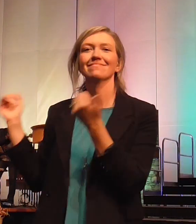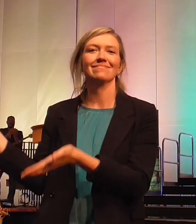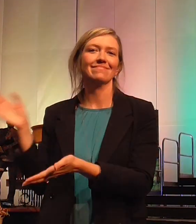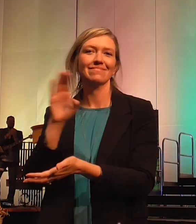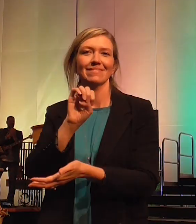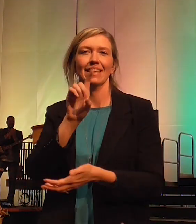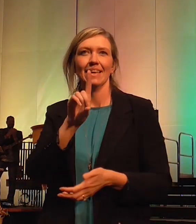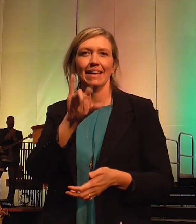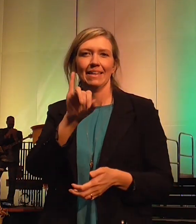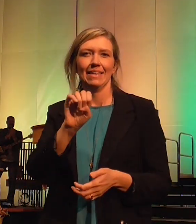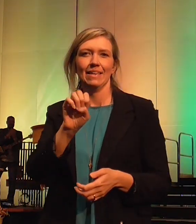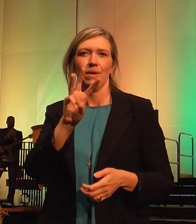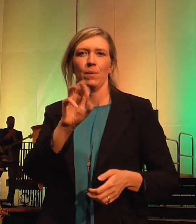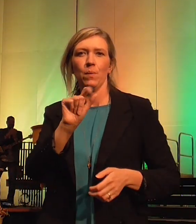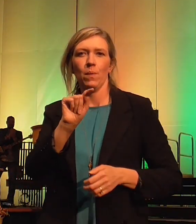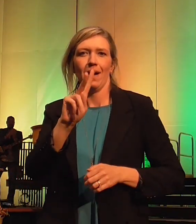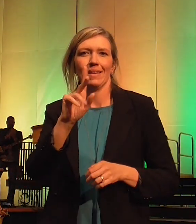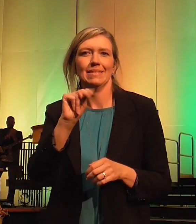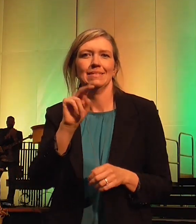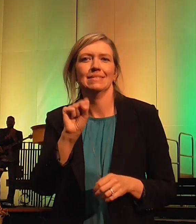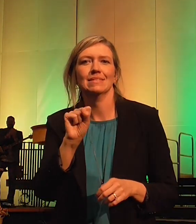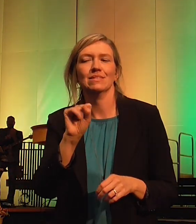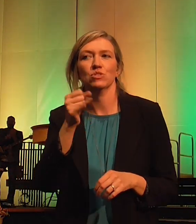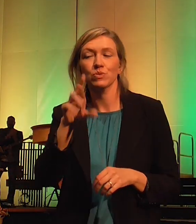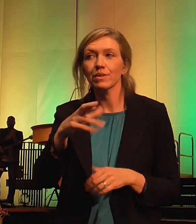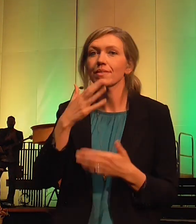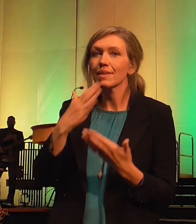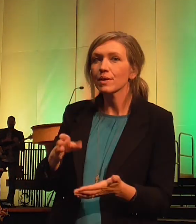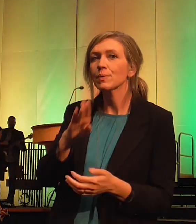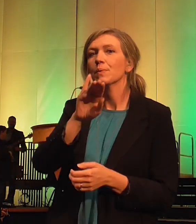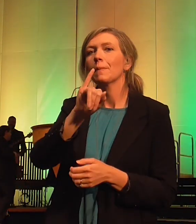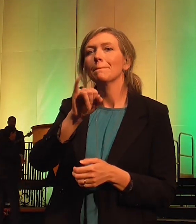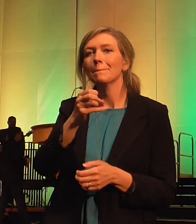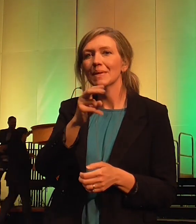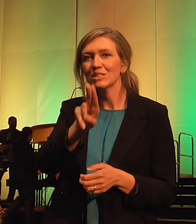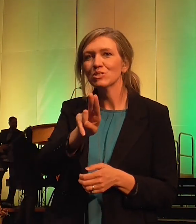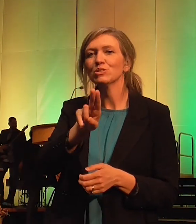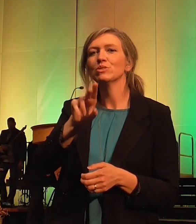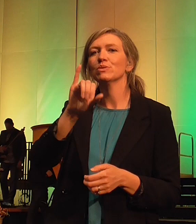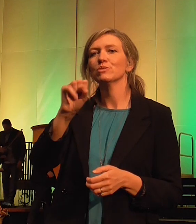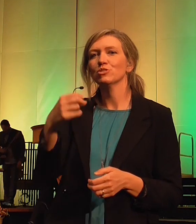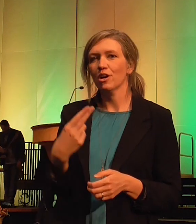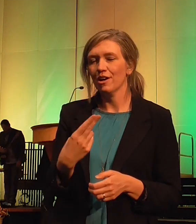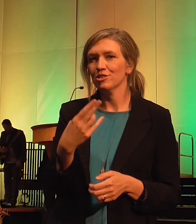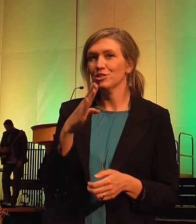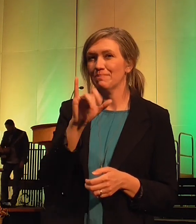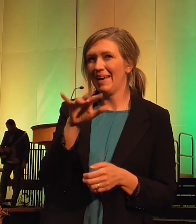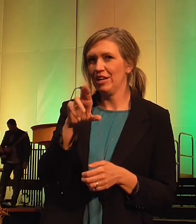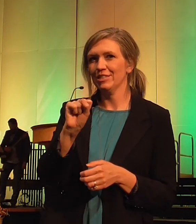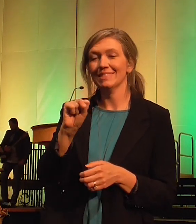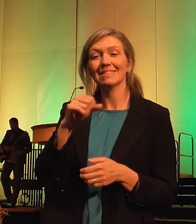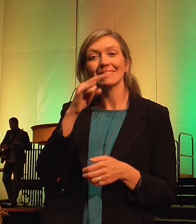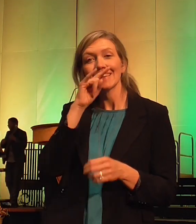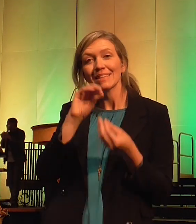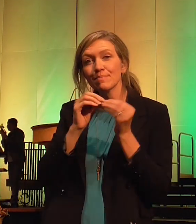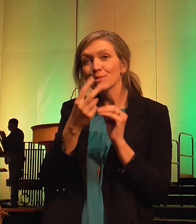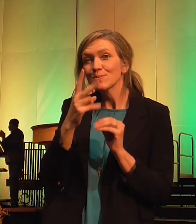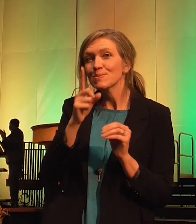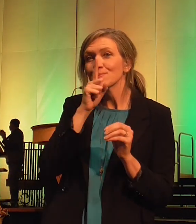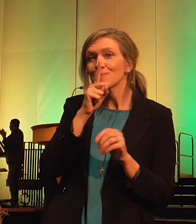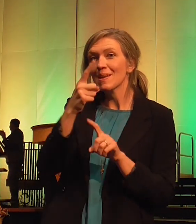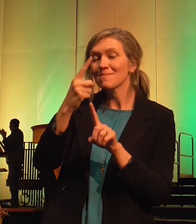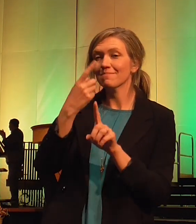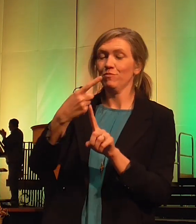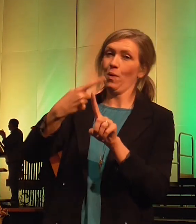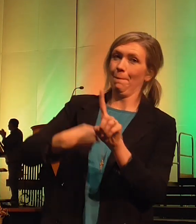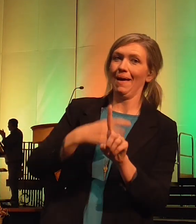Eddie Watkins Jr., thank you, Bijou. Josh Byers, kid number 2, 1 month old, congratulations.